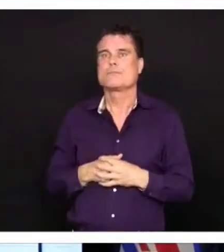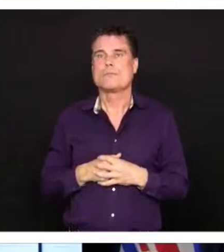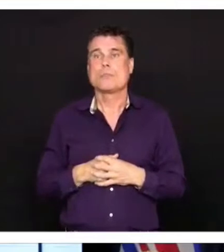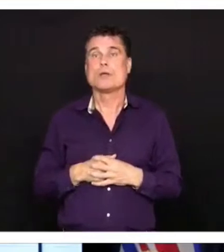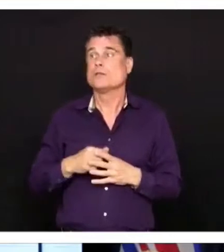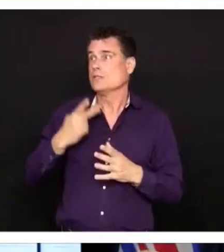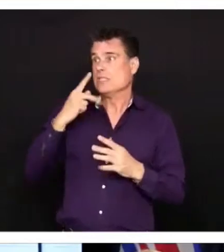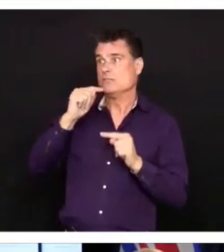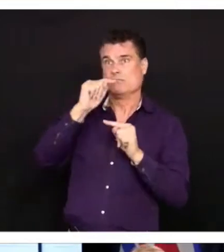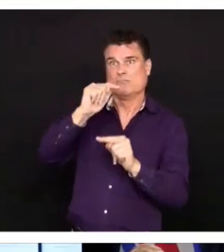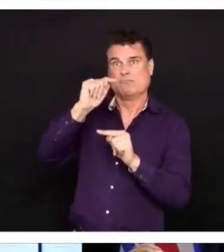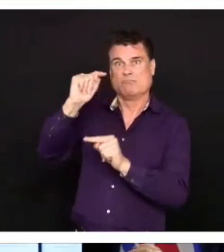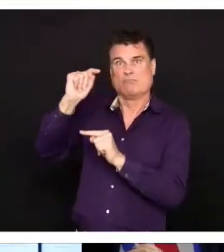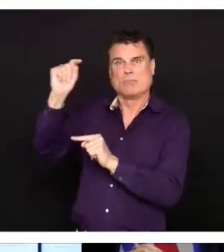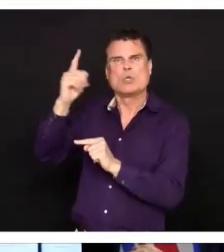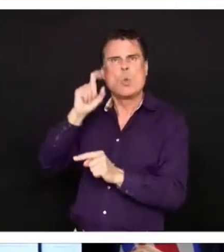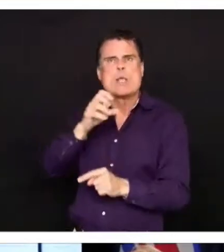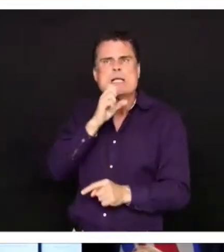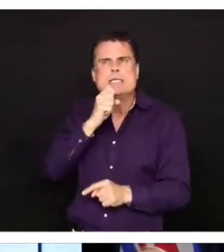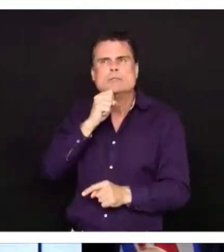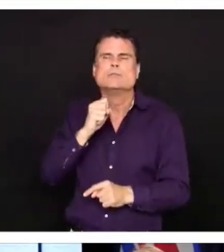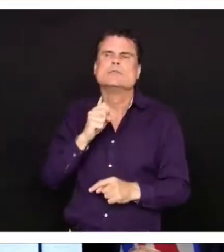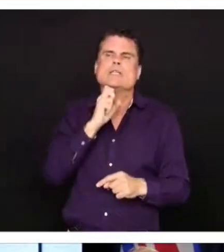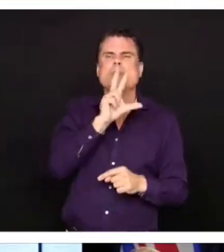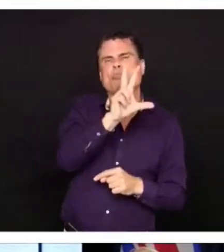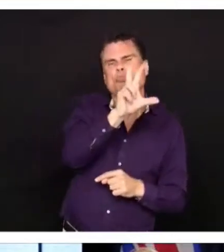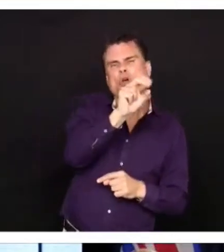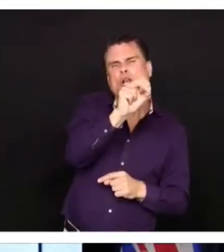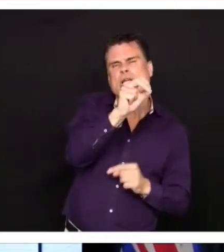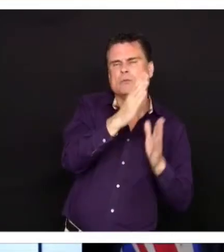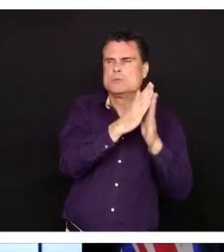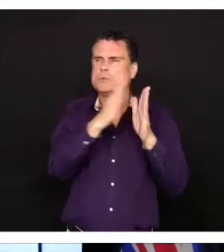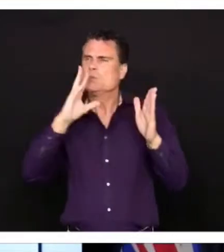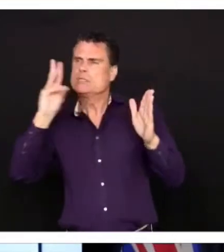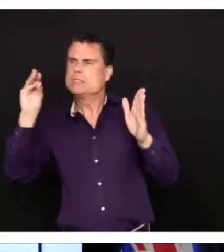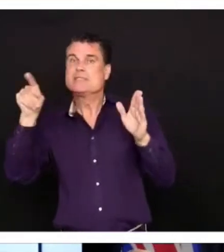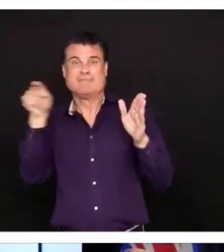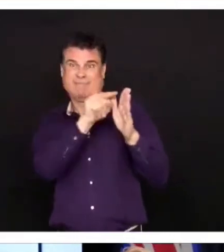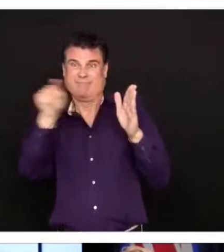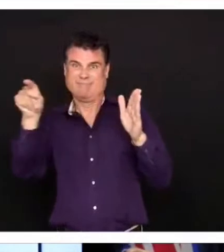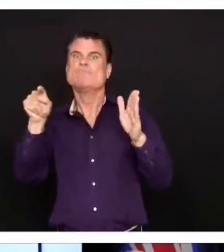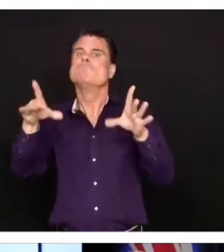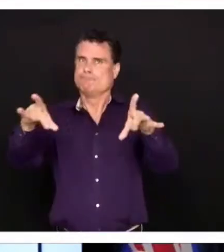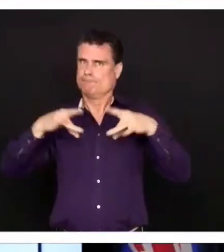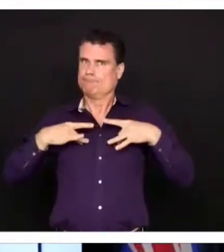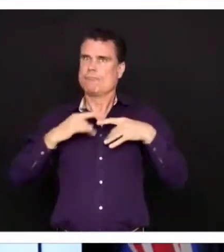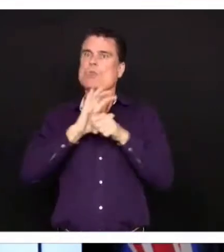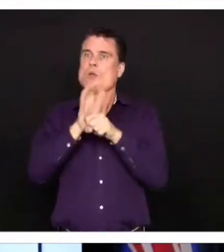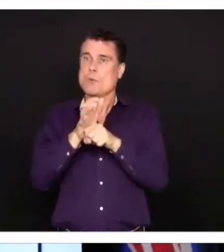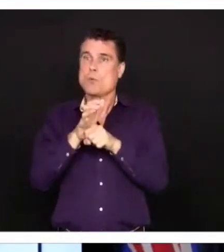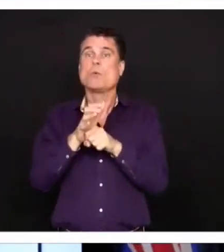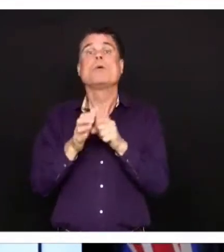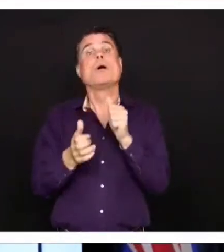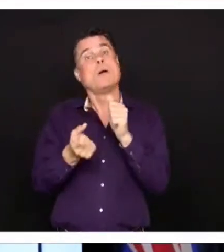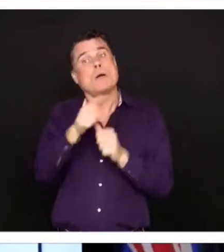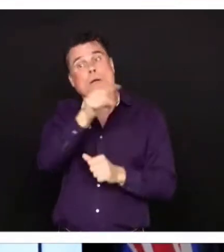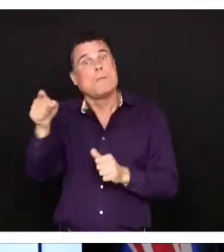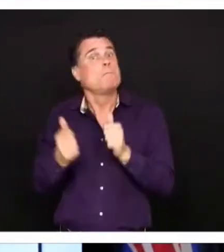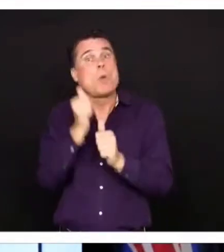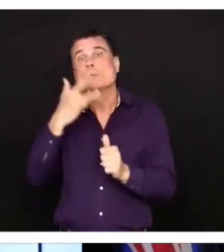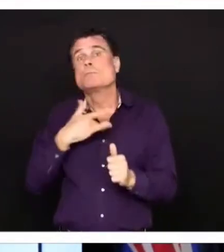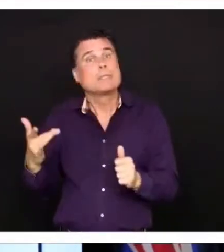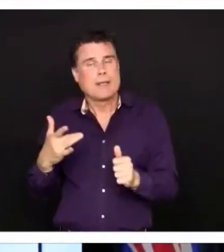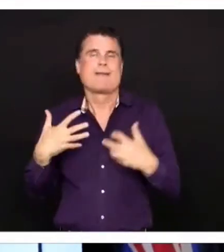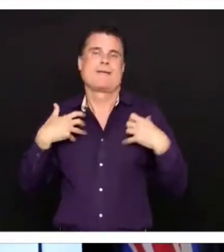group. Those who've required hospitalization, the next bar over, again starts to skew towards the